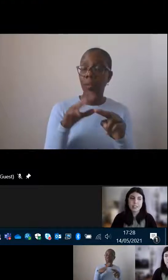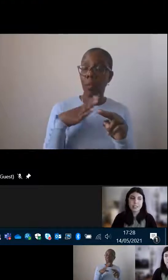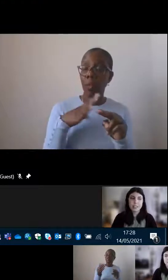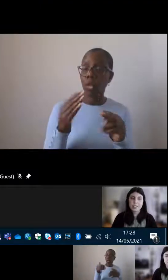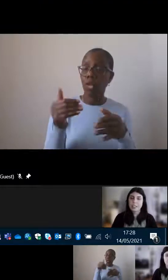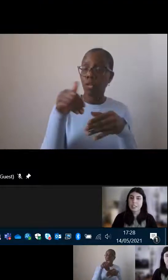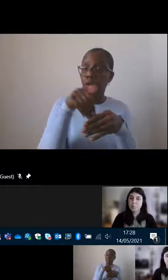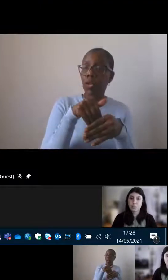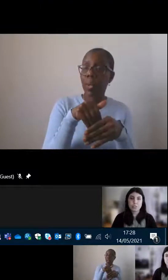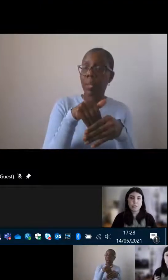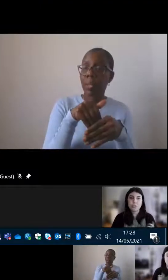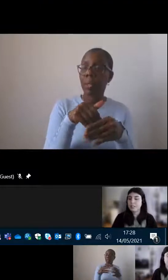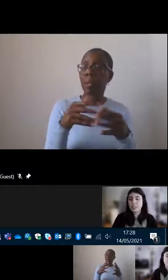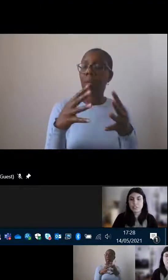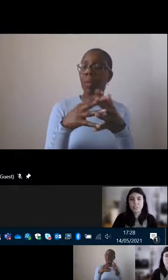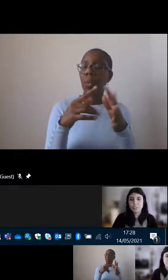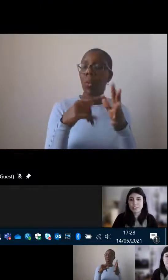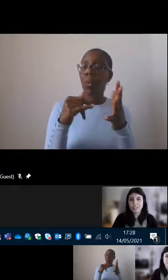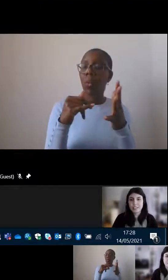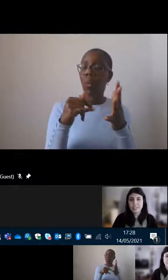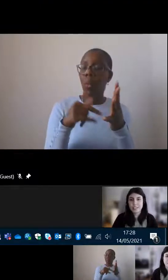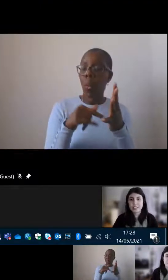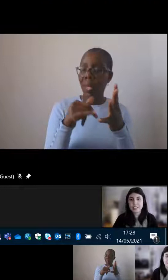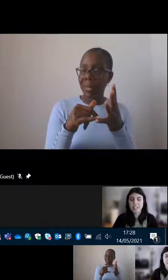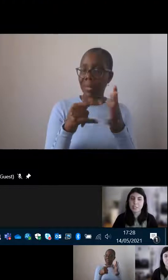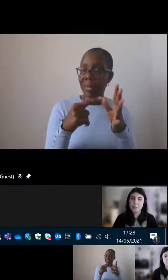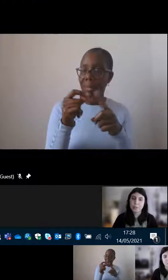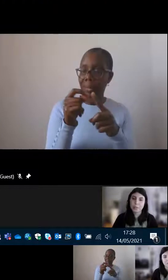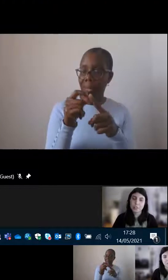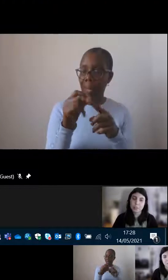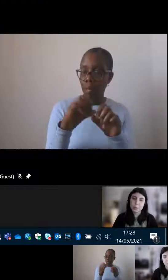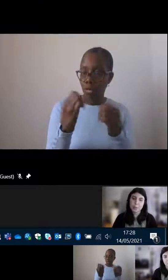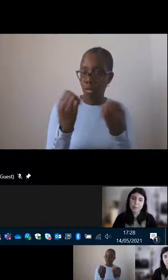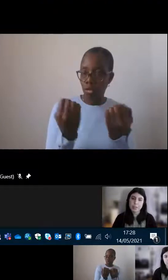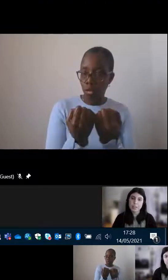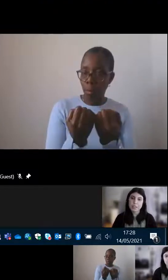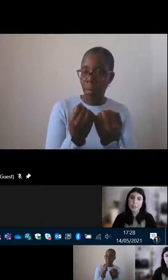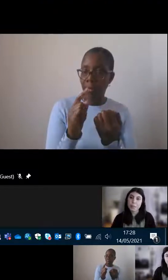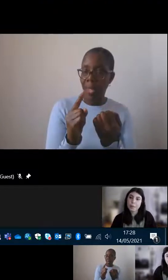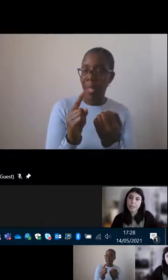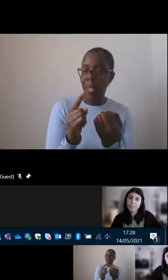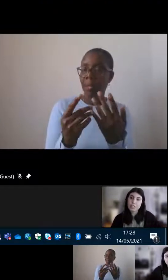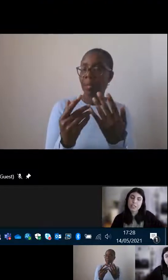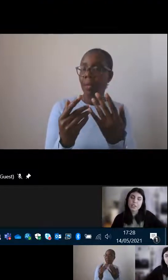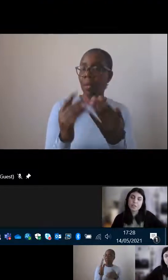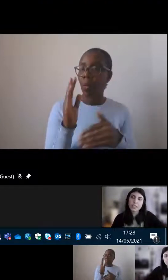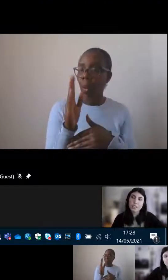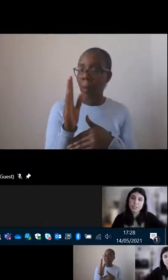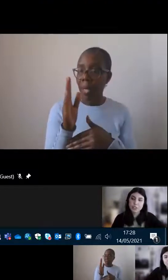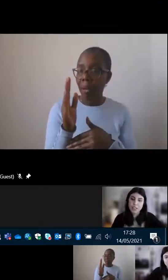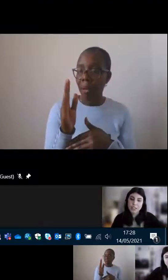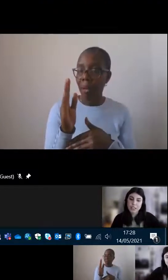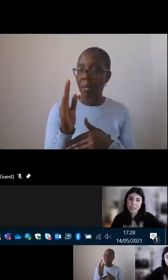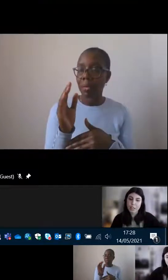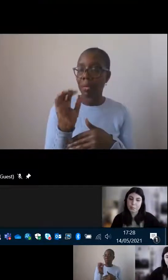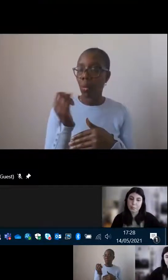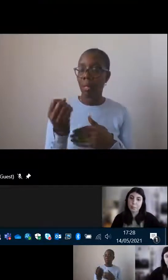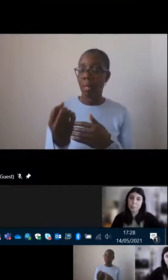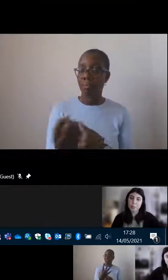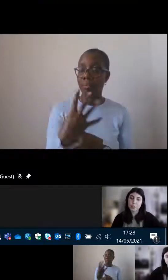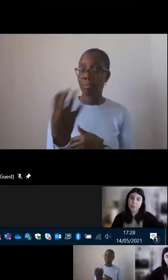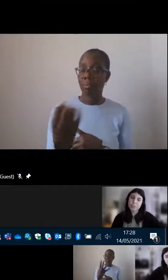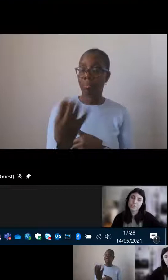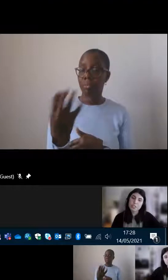So definitely if you're interested in attending any more of these webinars. We're actually currently running